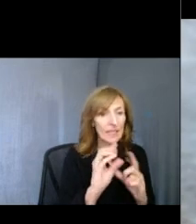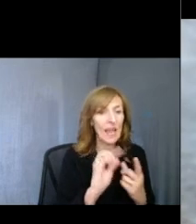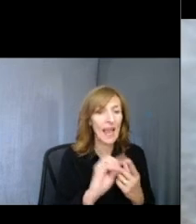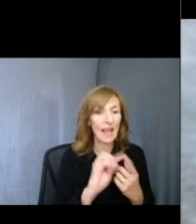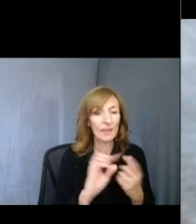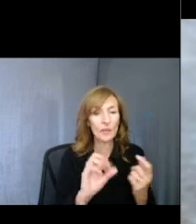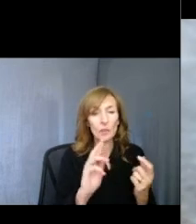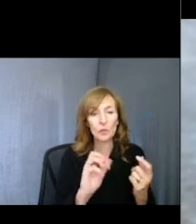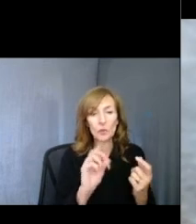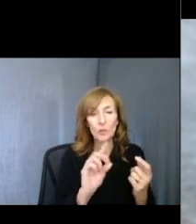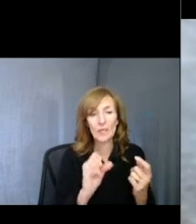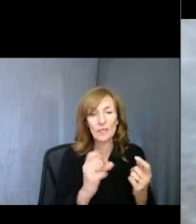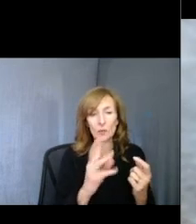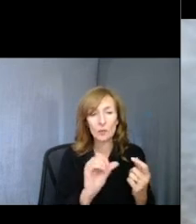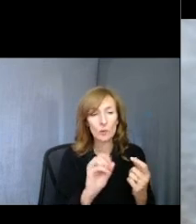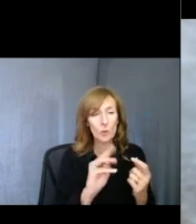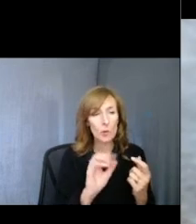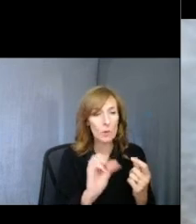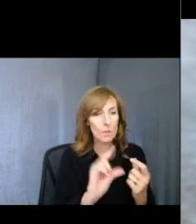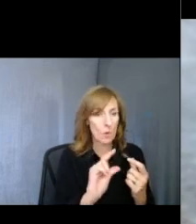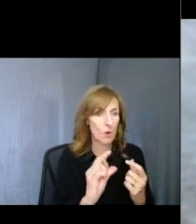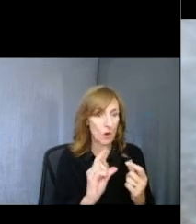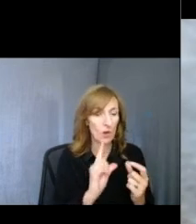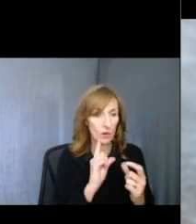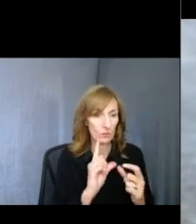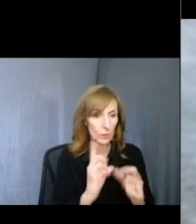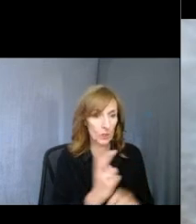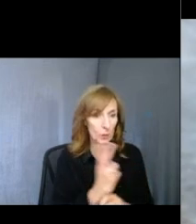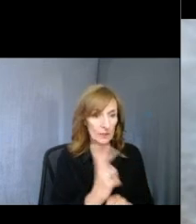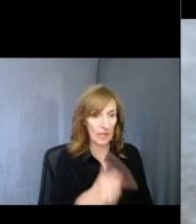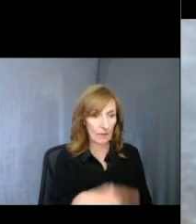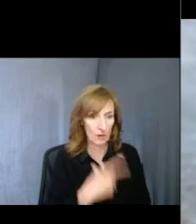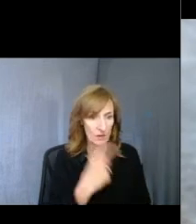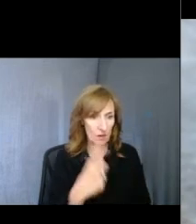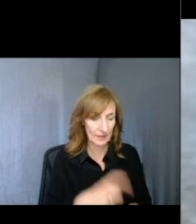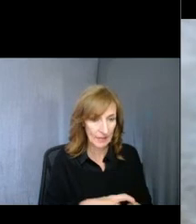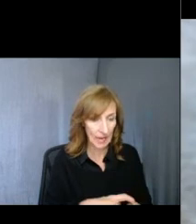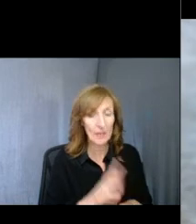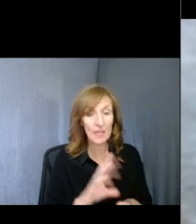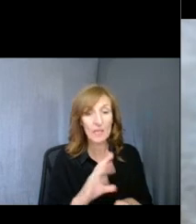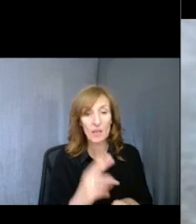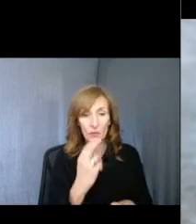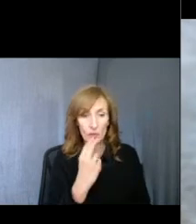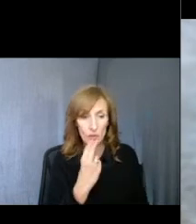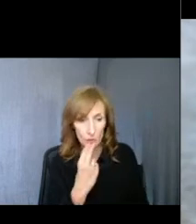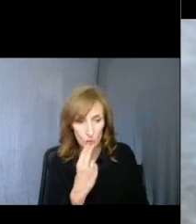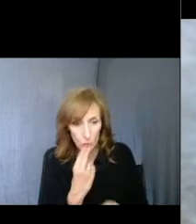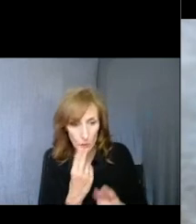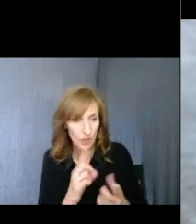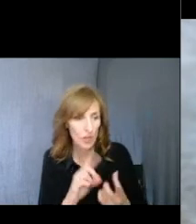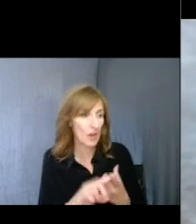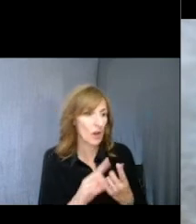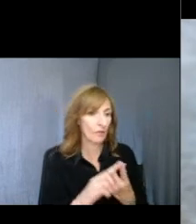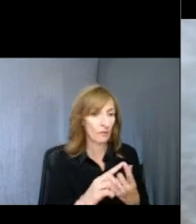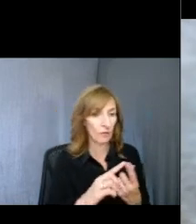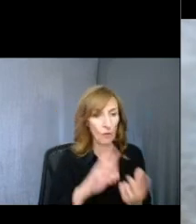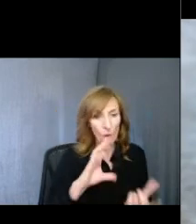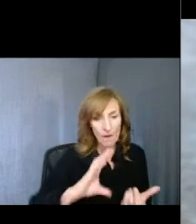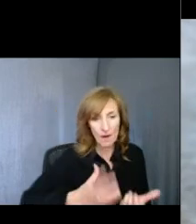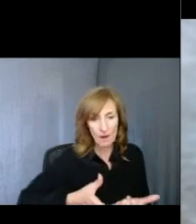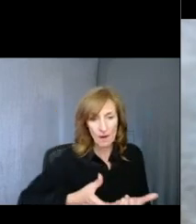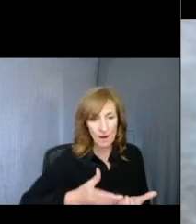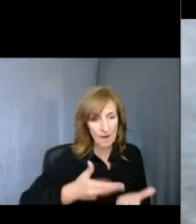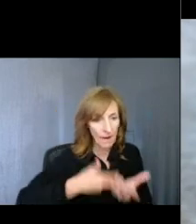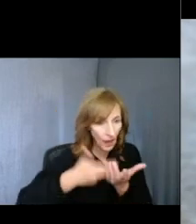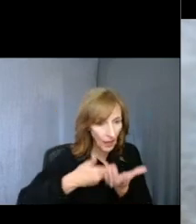management of disease. We think much more about that nutrition aspect, that hydration aspect. We're definitely more